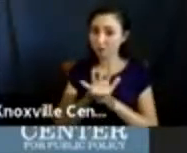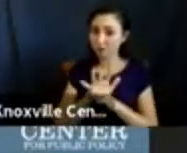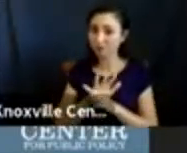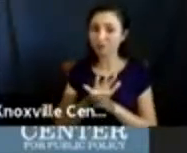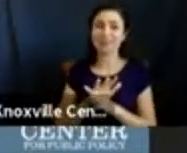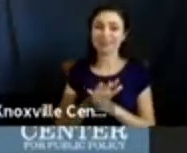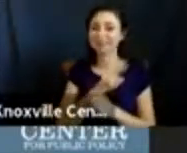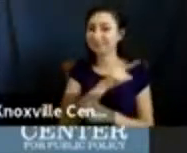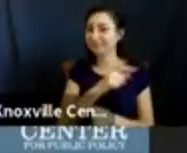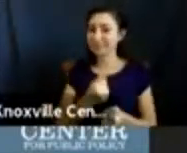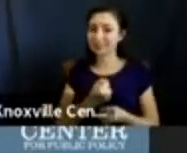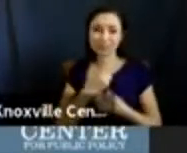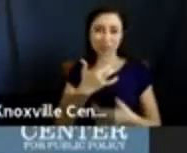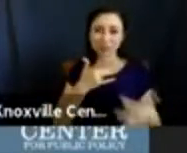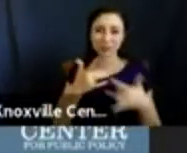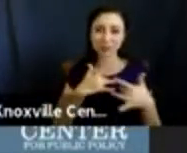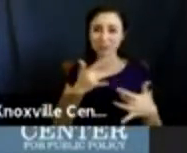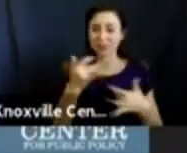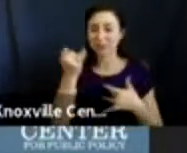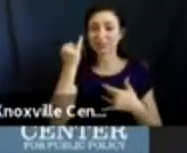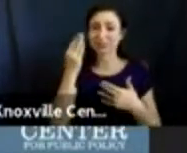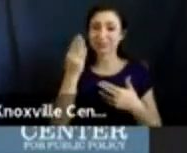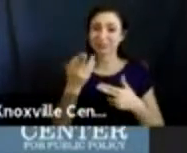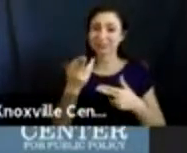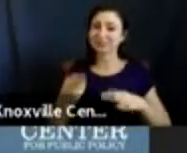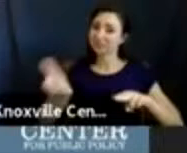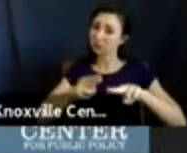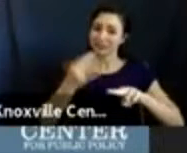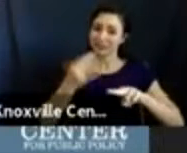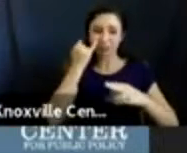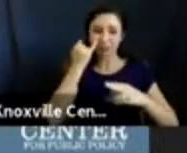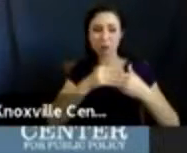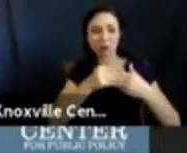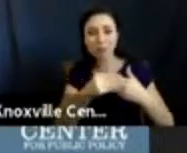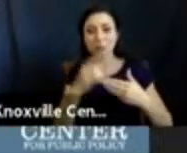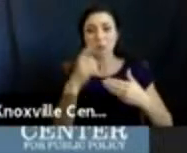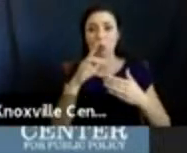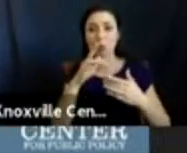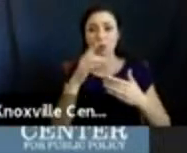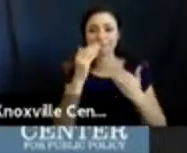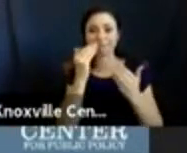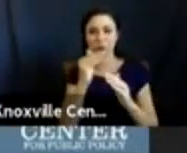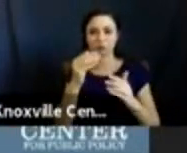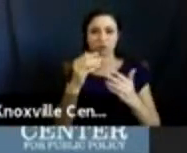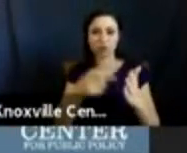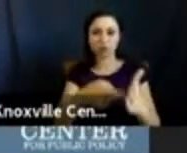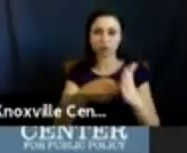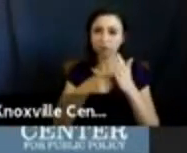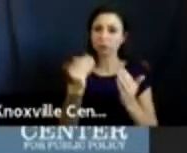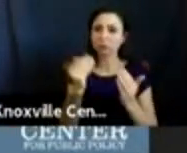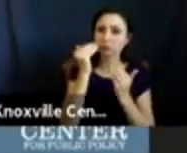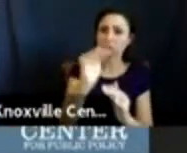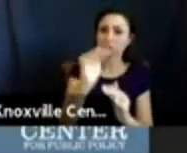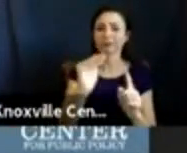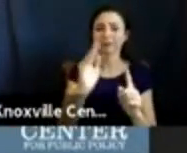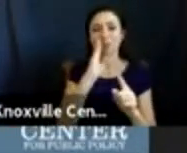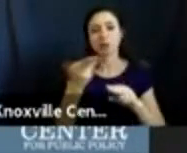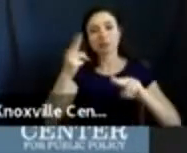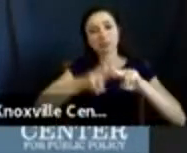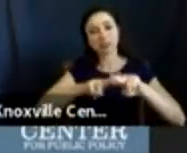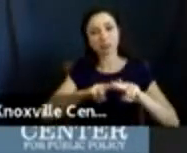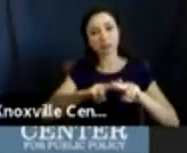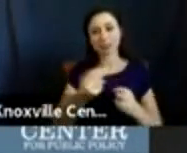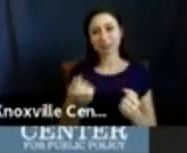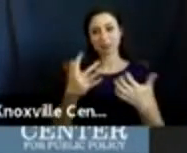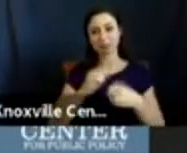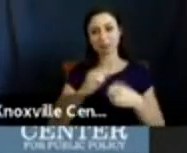will lead to an increase in caseloads. And that's a very consistent finding across waves. About half are most concerned about